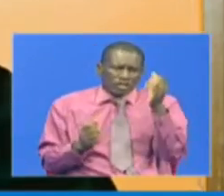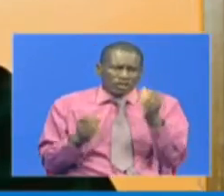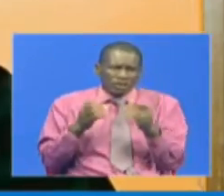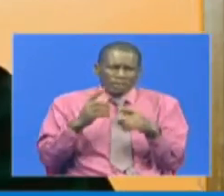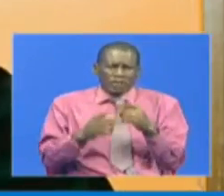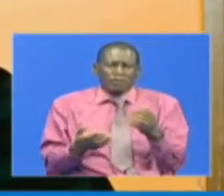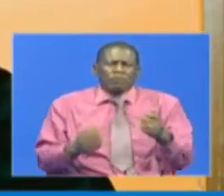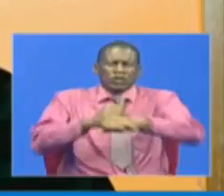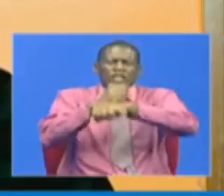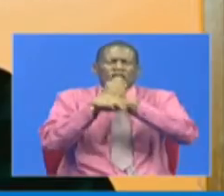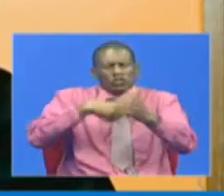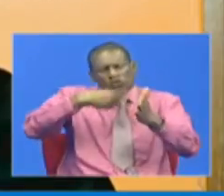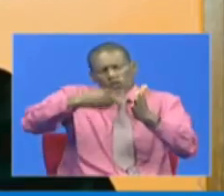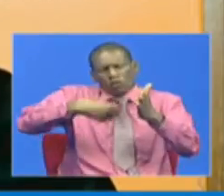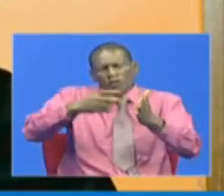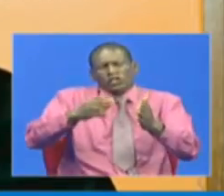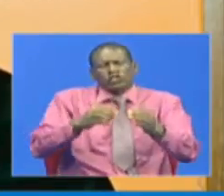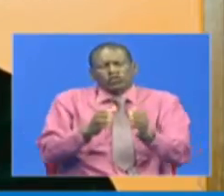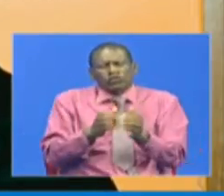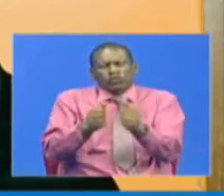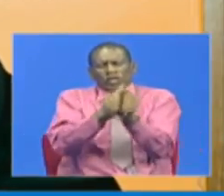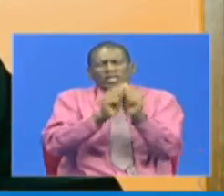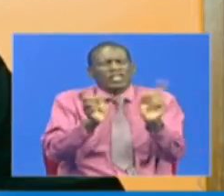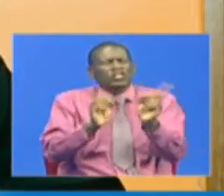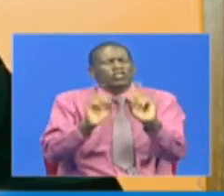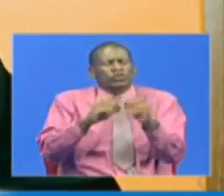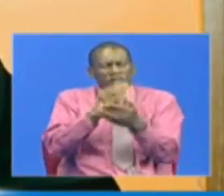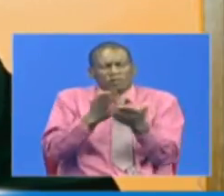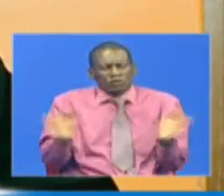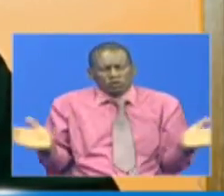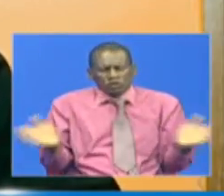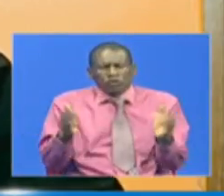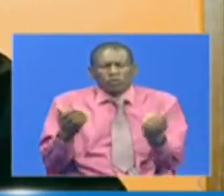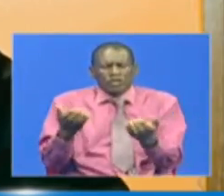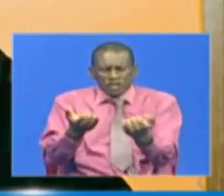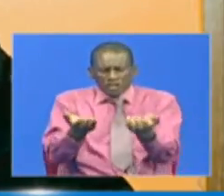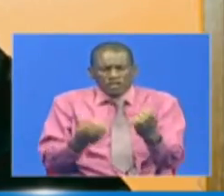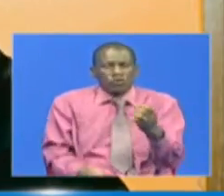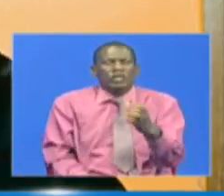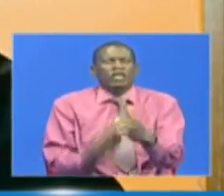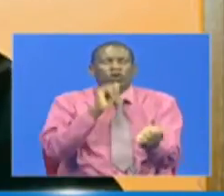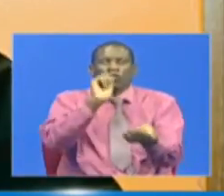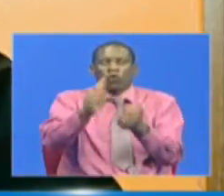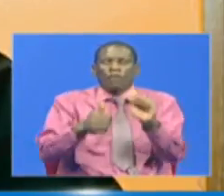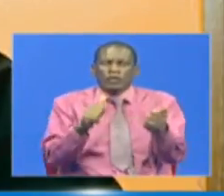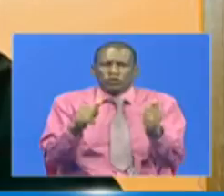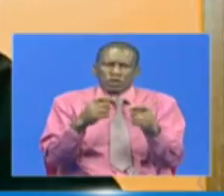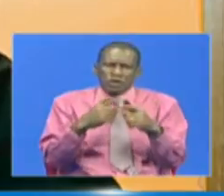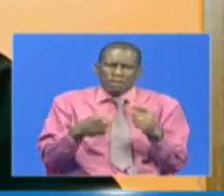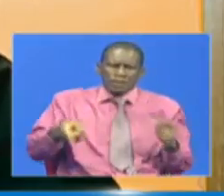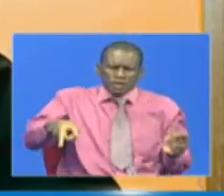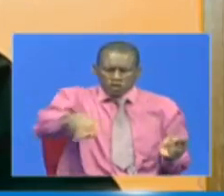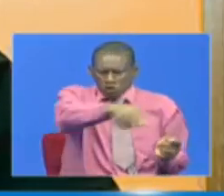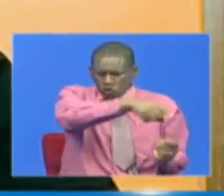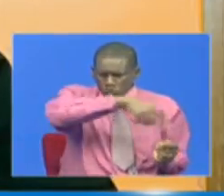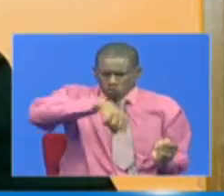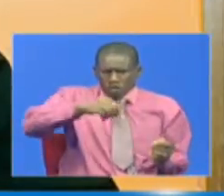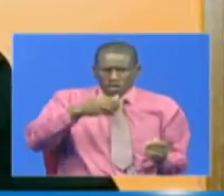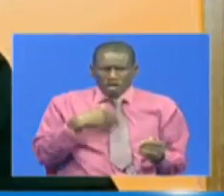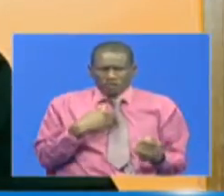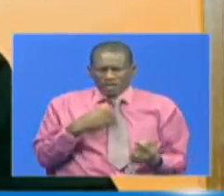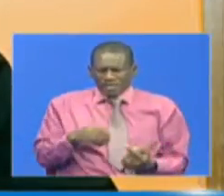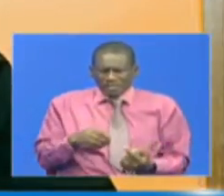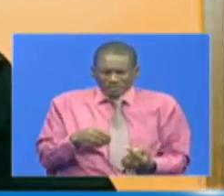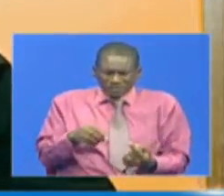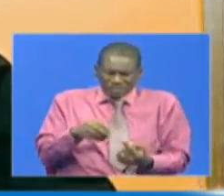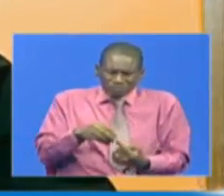industry is not something that I would encourage, because we need to create competition. But we are in a very unique